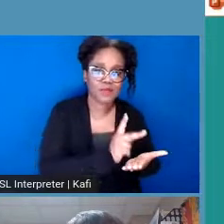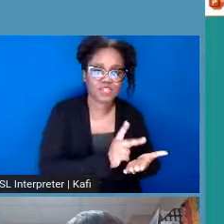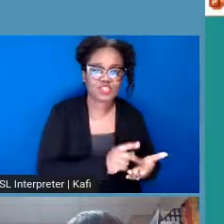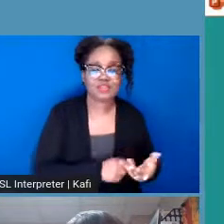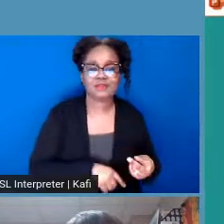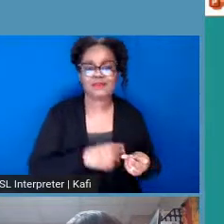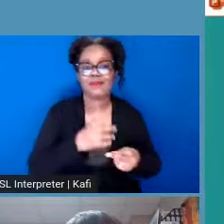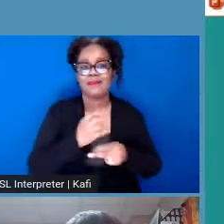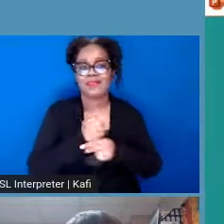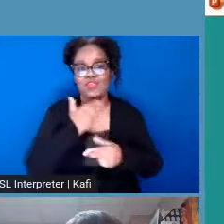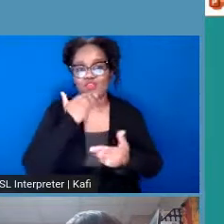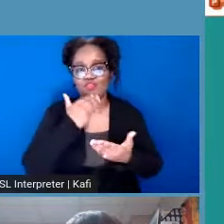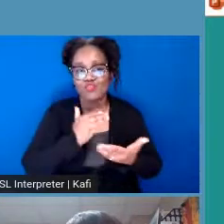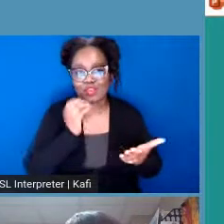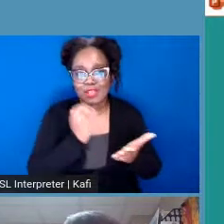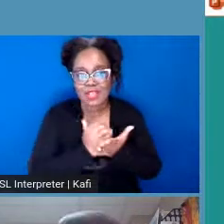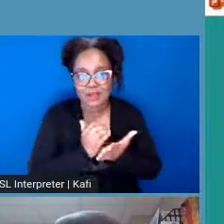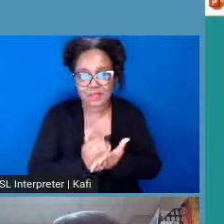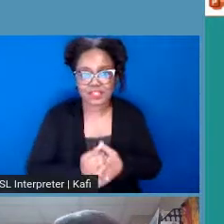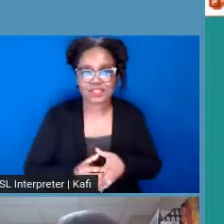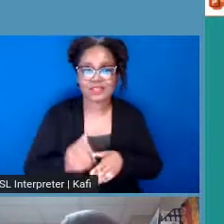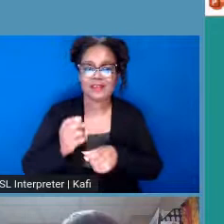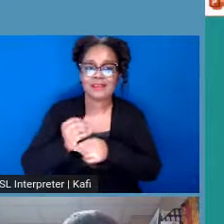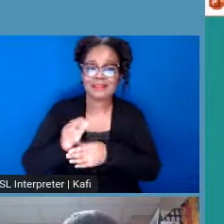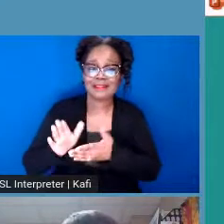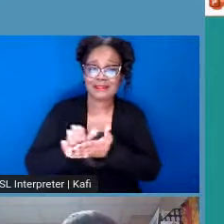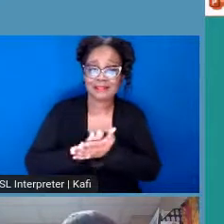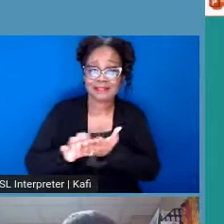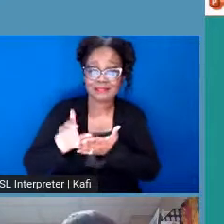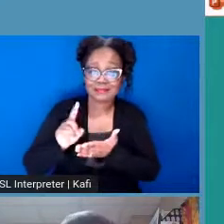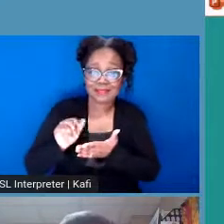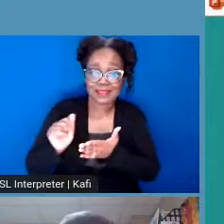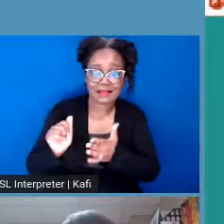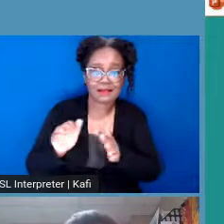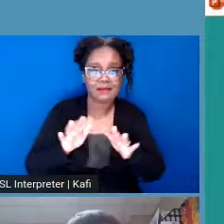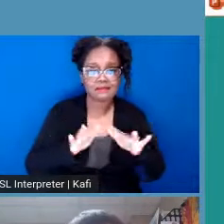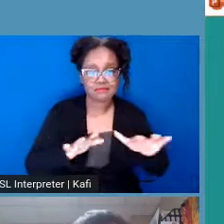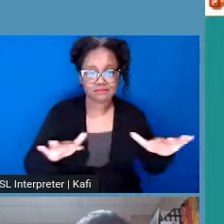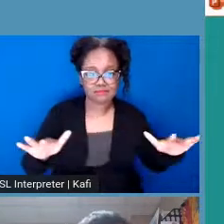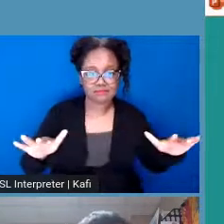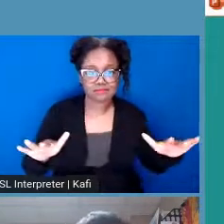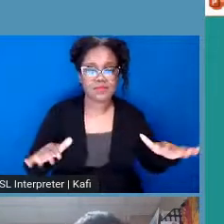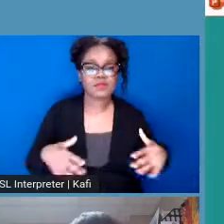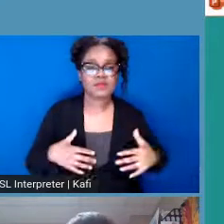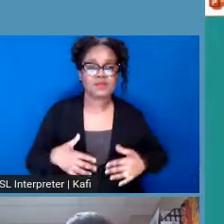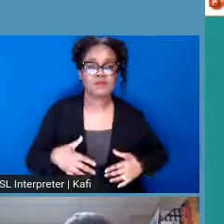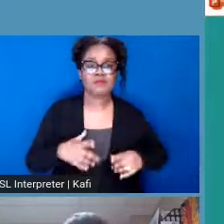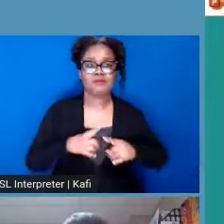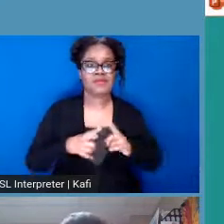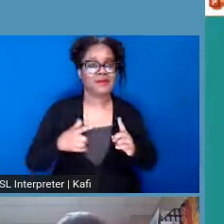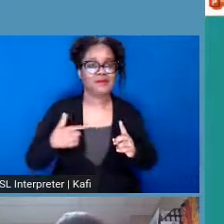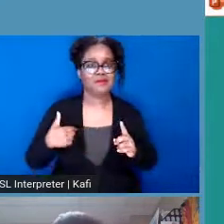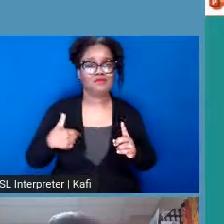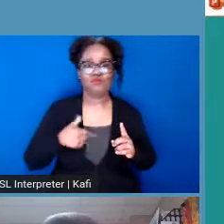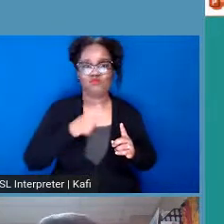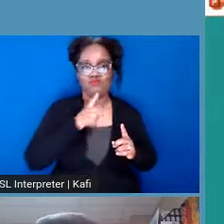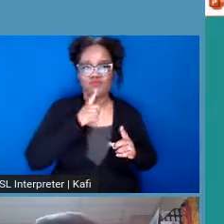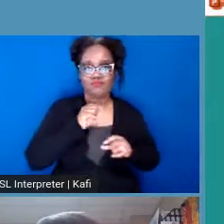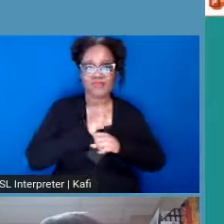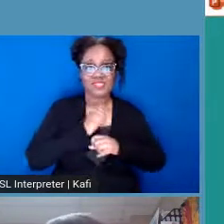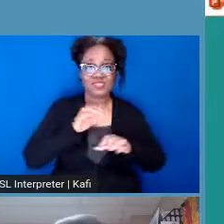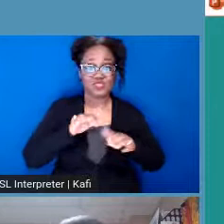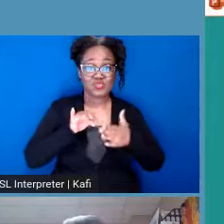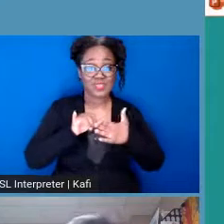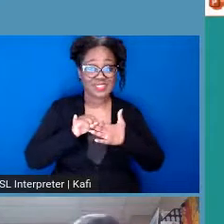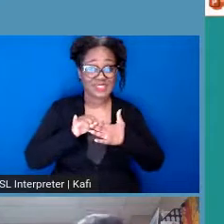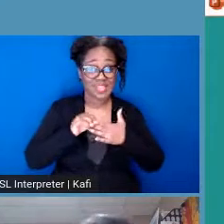data into our past perfect collection database. But we really hadn't made the leap as of last